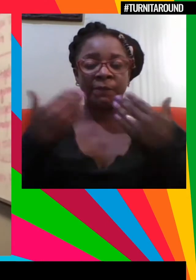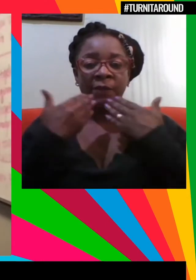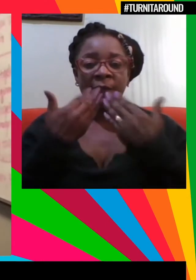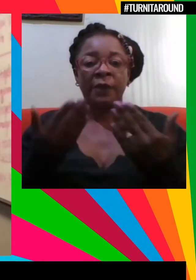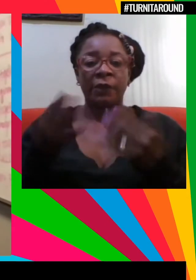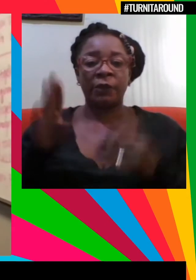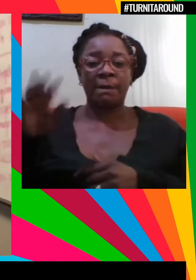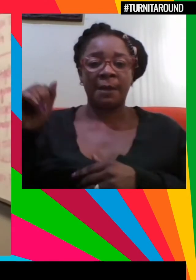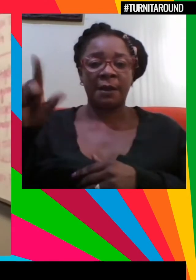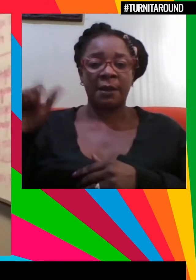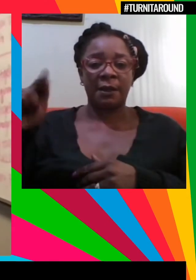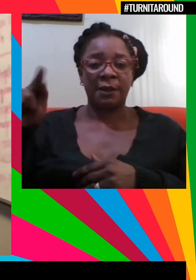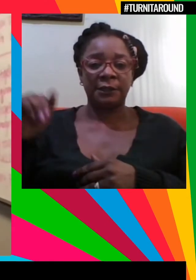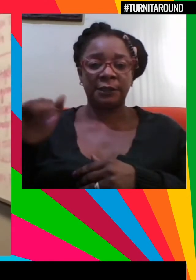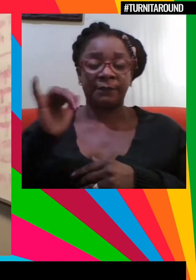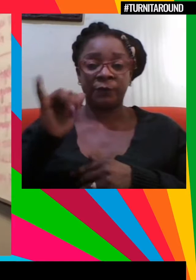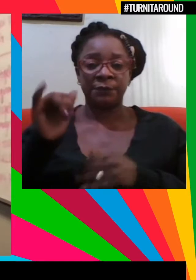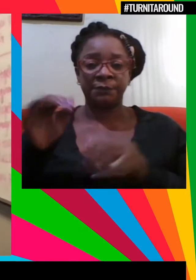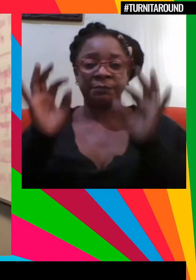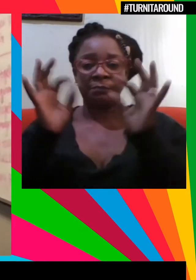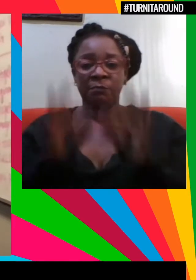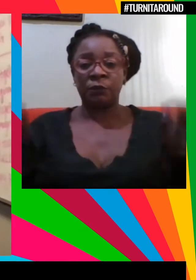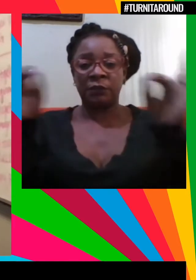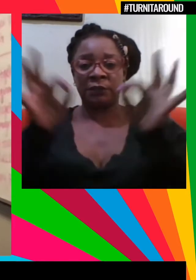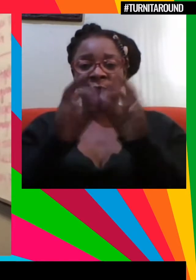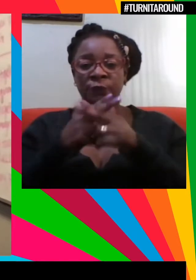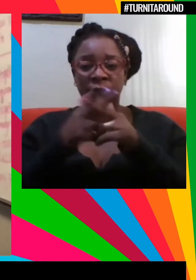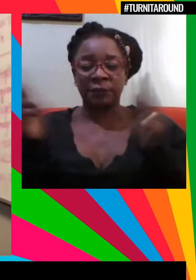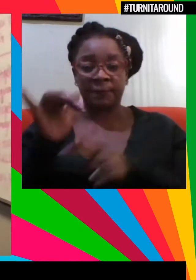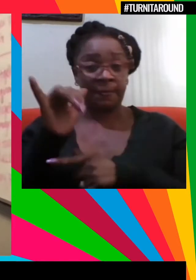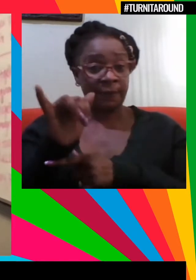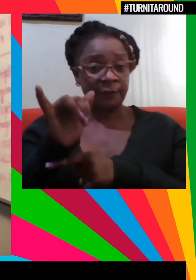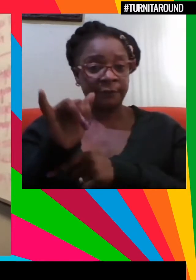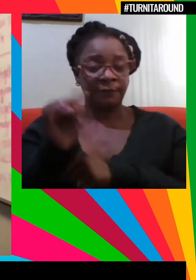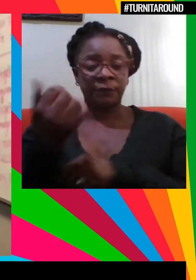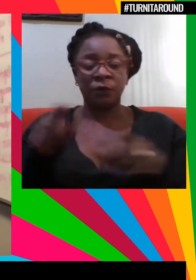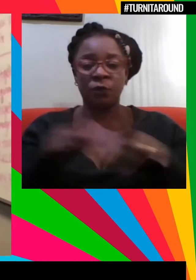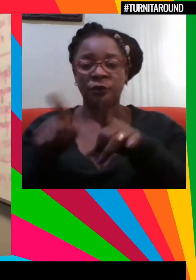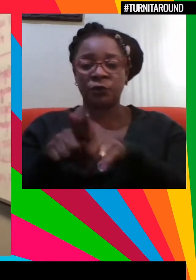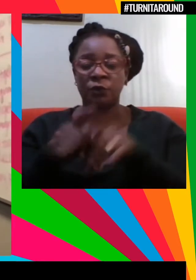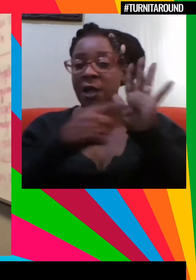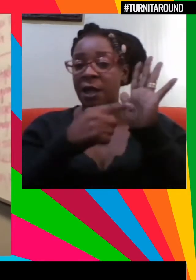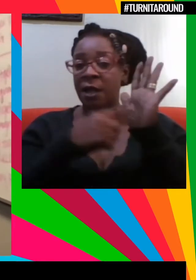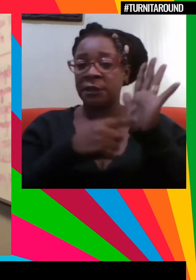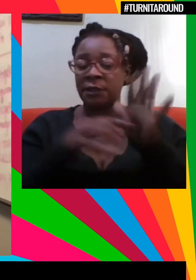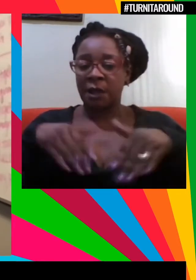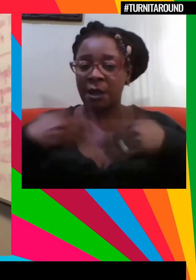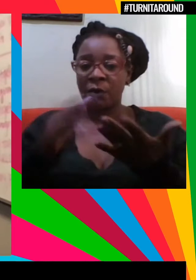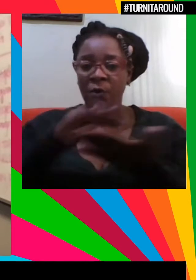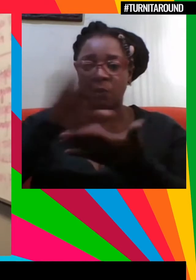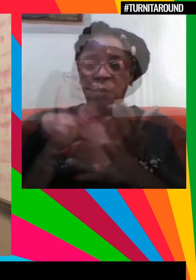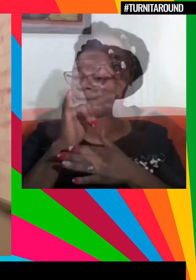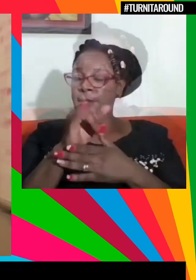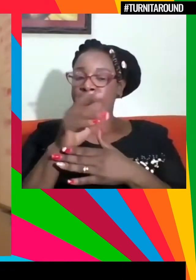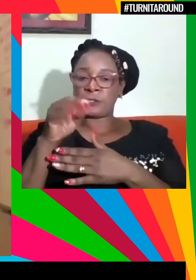the importance of stopping plastic pollution and highlighting how we all can and need to be change